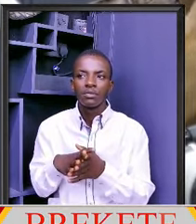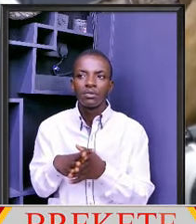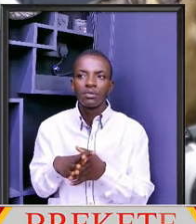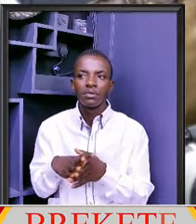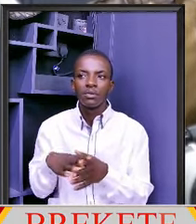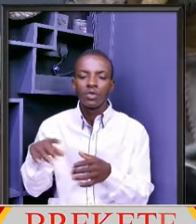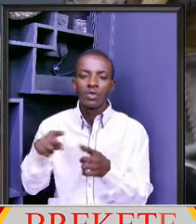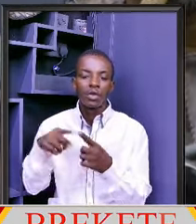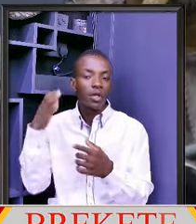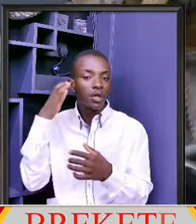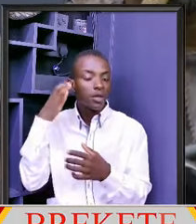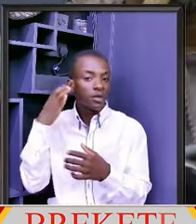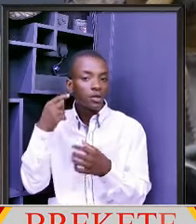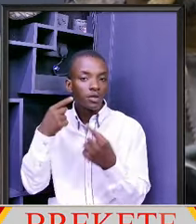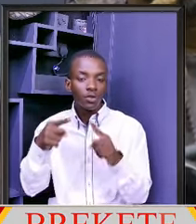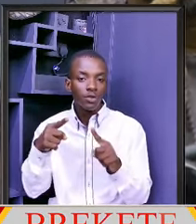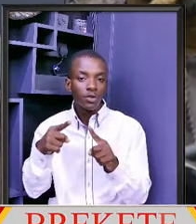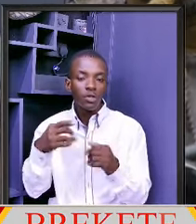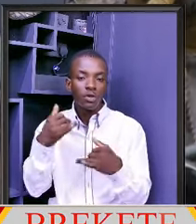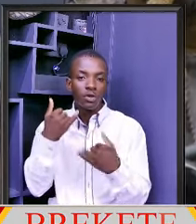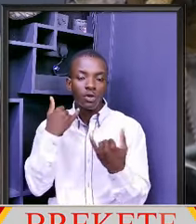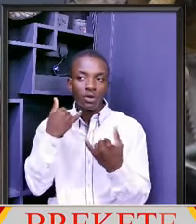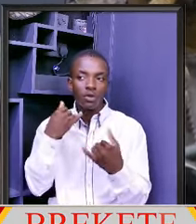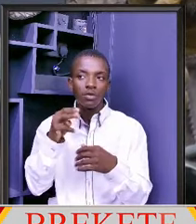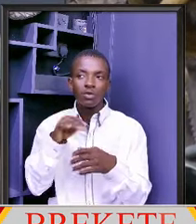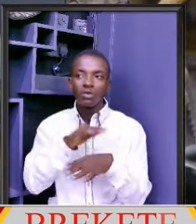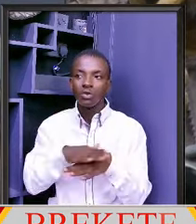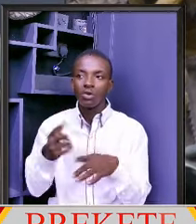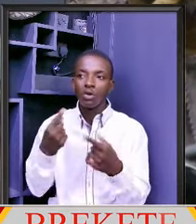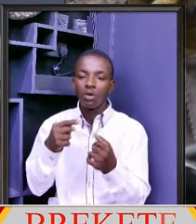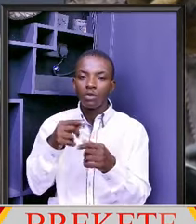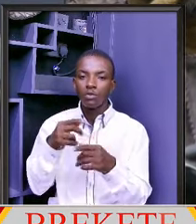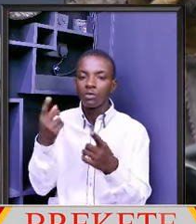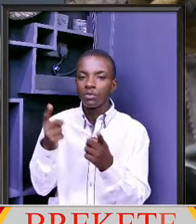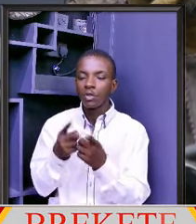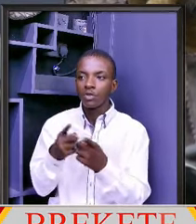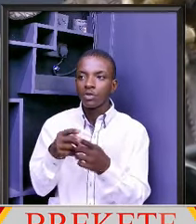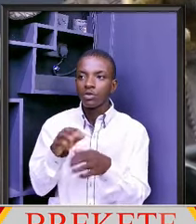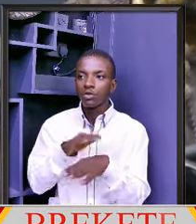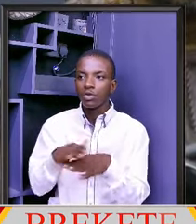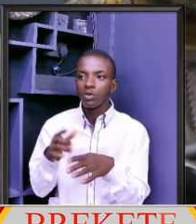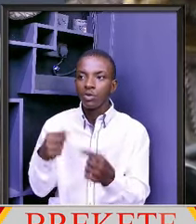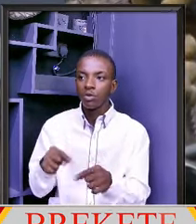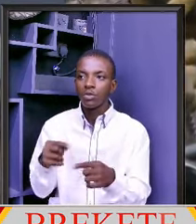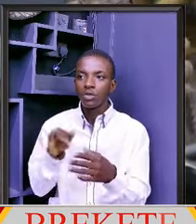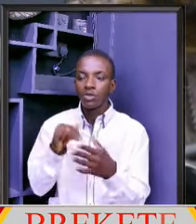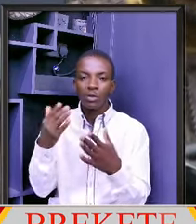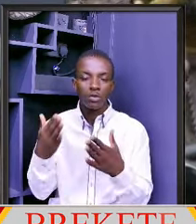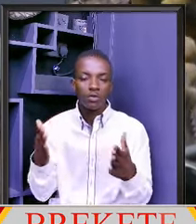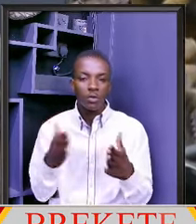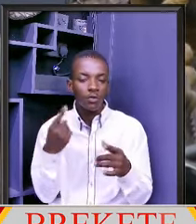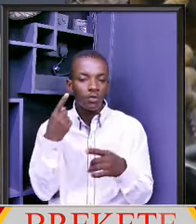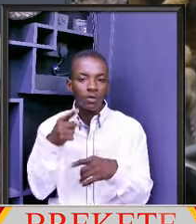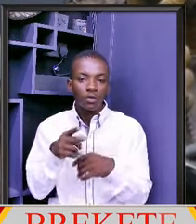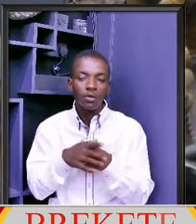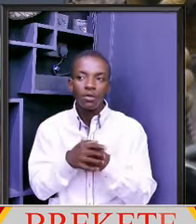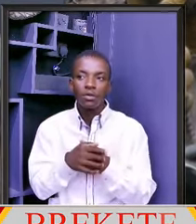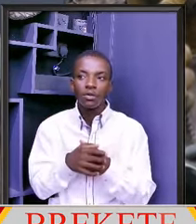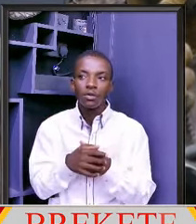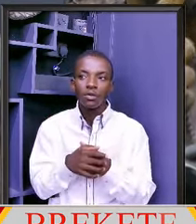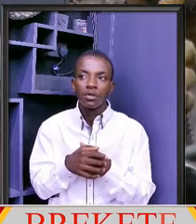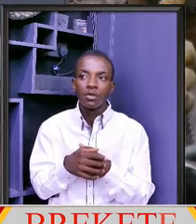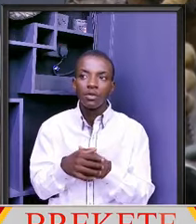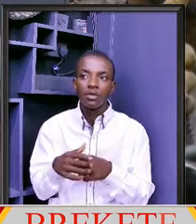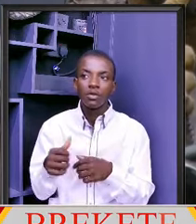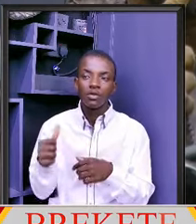Okay, continue. When I had the information and I call him, say, "Don't come for this meeting. I beg in the name of God. Don't come." See, waiting that they don't plan for you. Come. And he refused